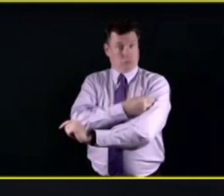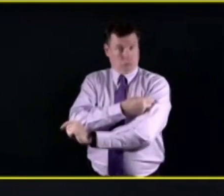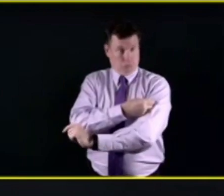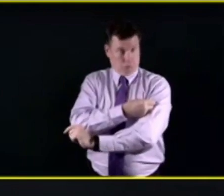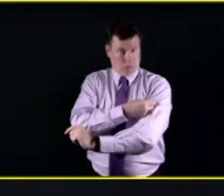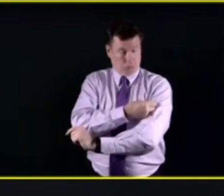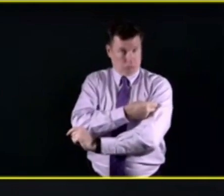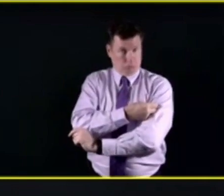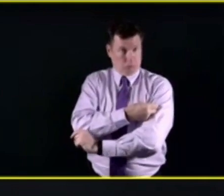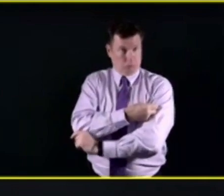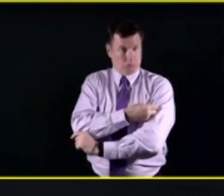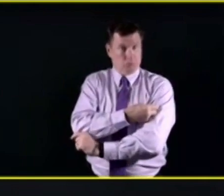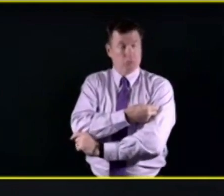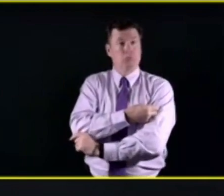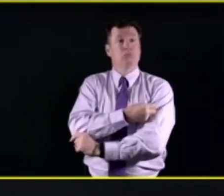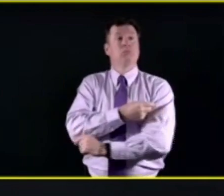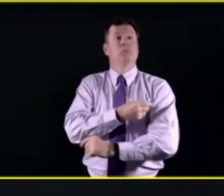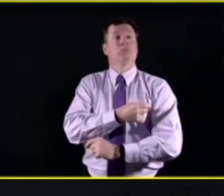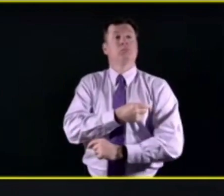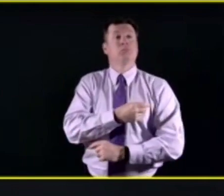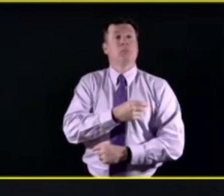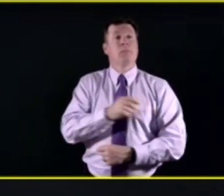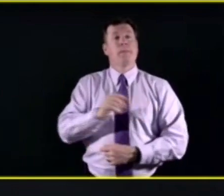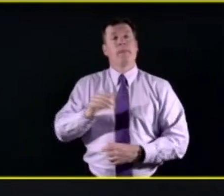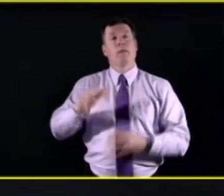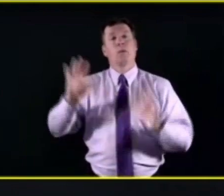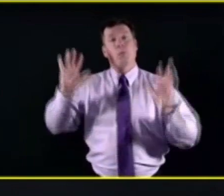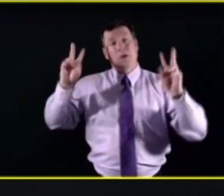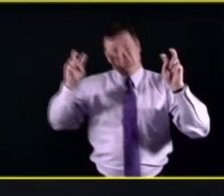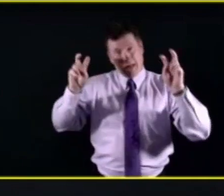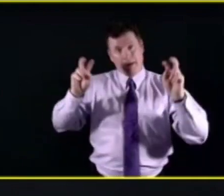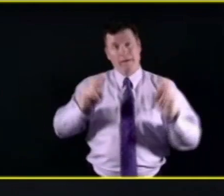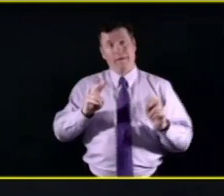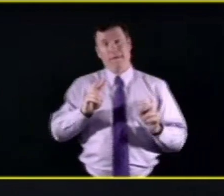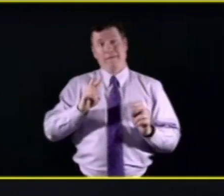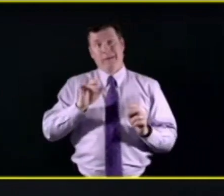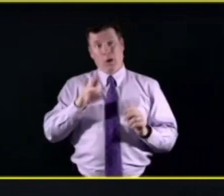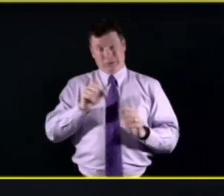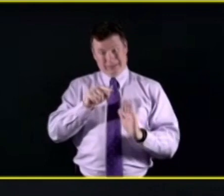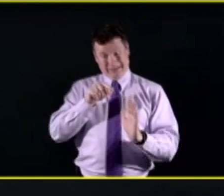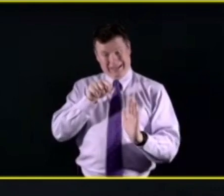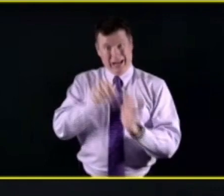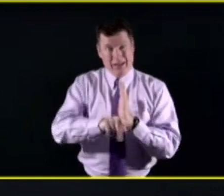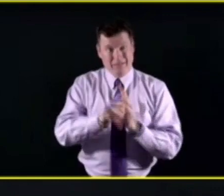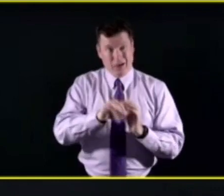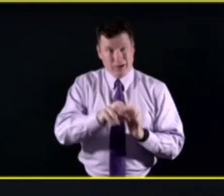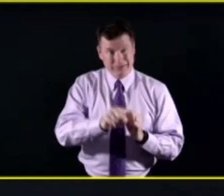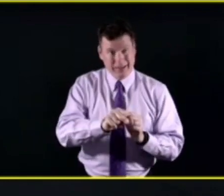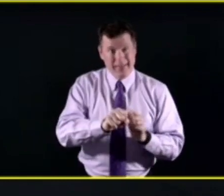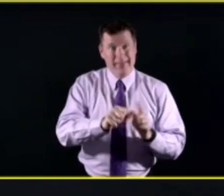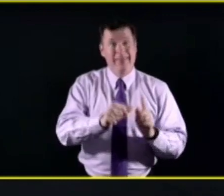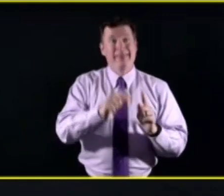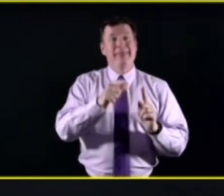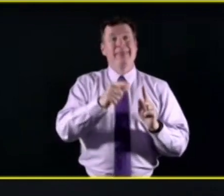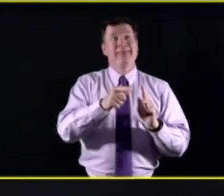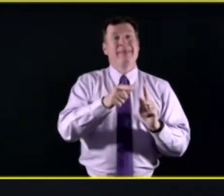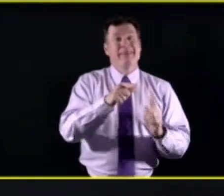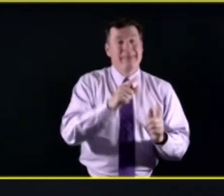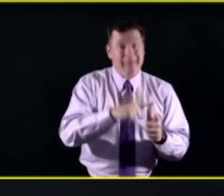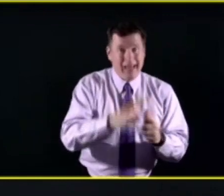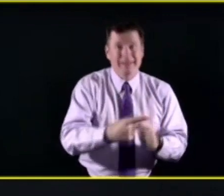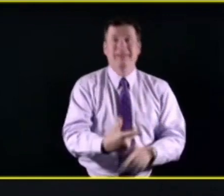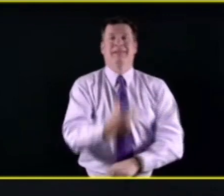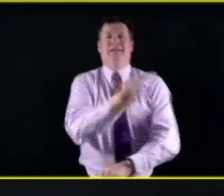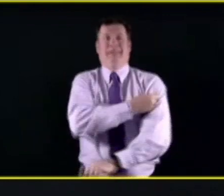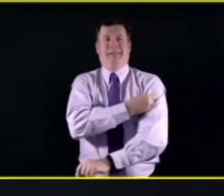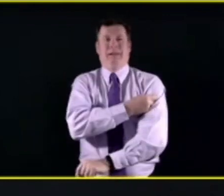a virus, and so they would kill it. And in doing that, sometimes you alter the important proteins such that they don't